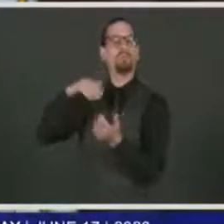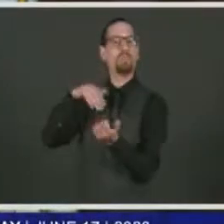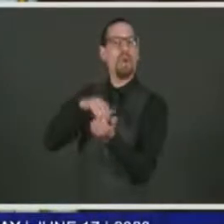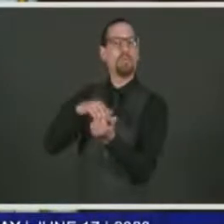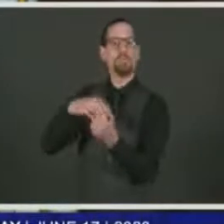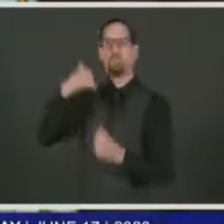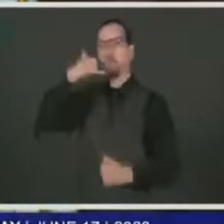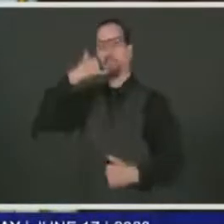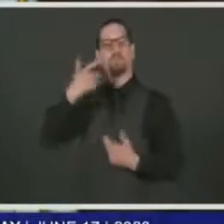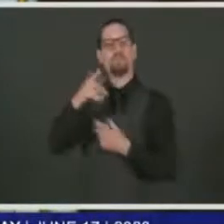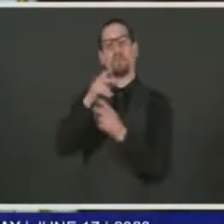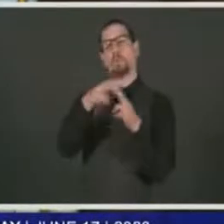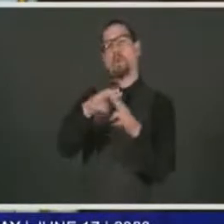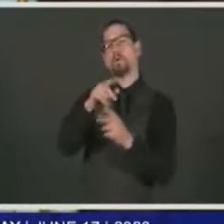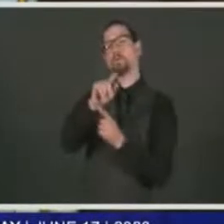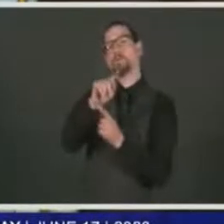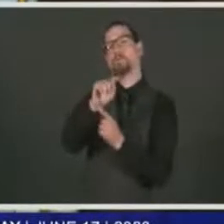video,